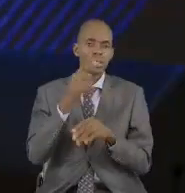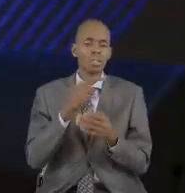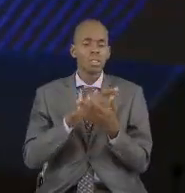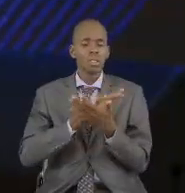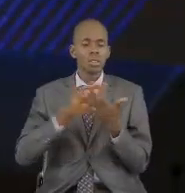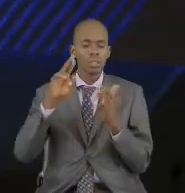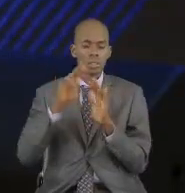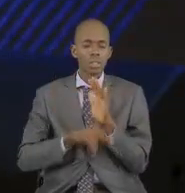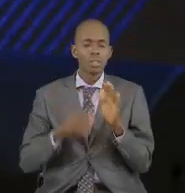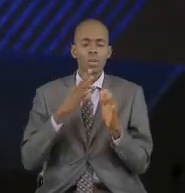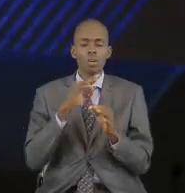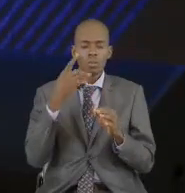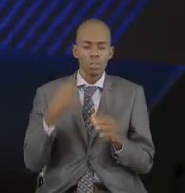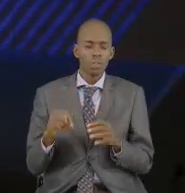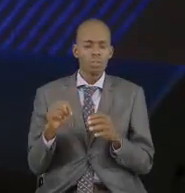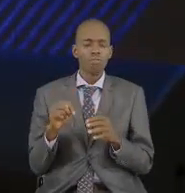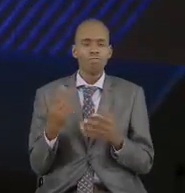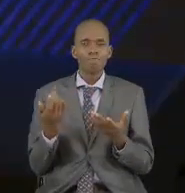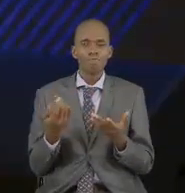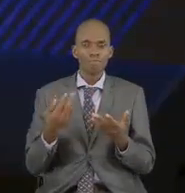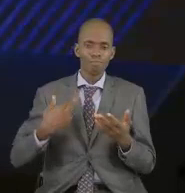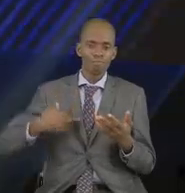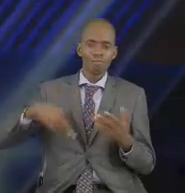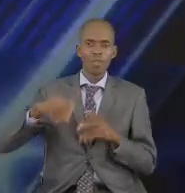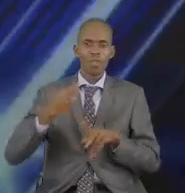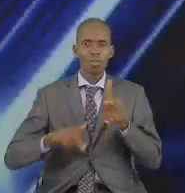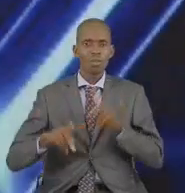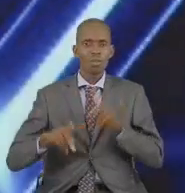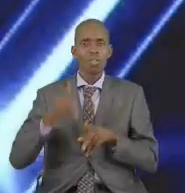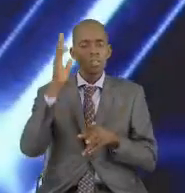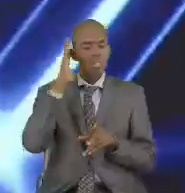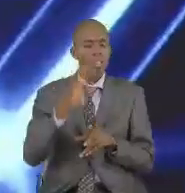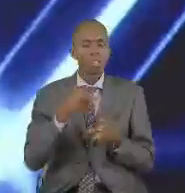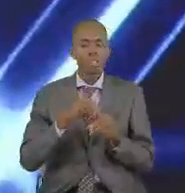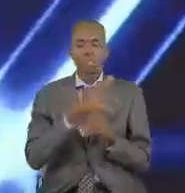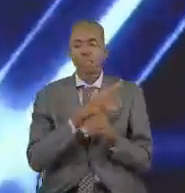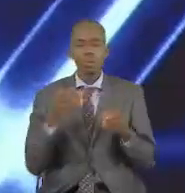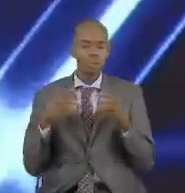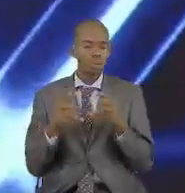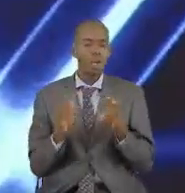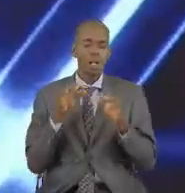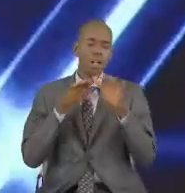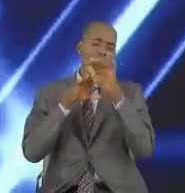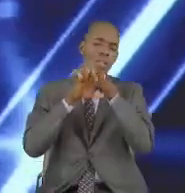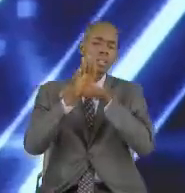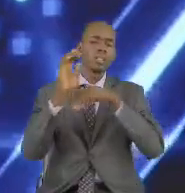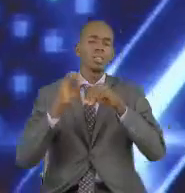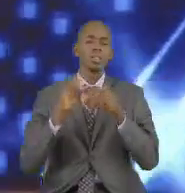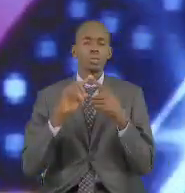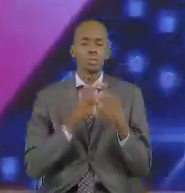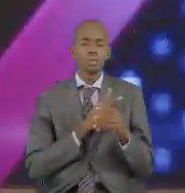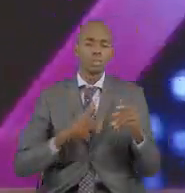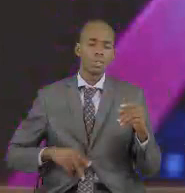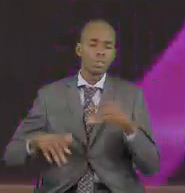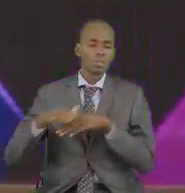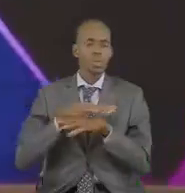the scribes and the Pharisees, ye shall in no wise enter into the kingdom of God. But